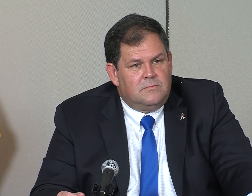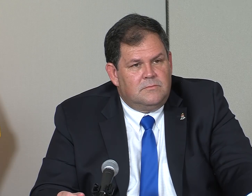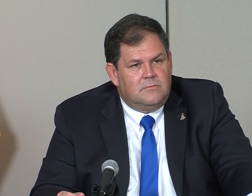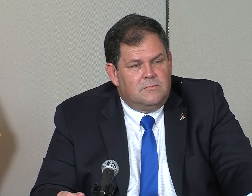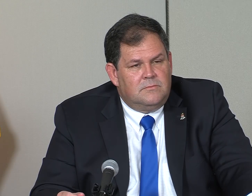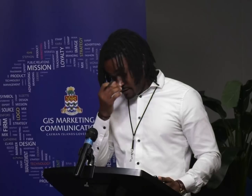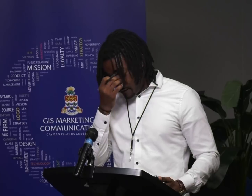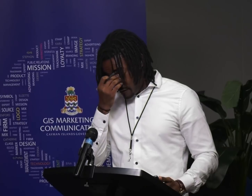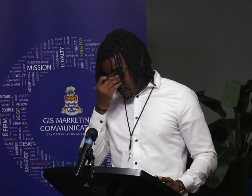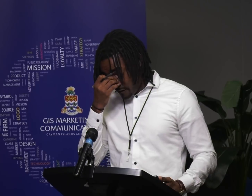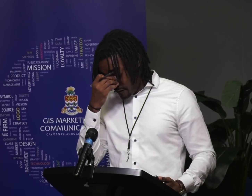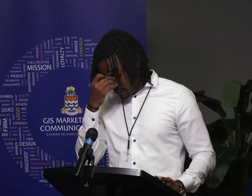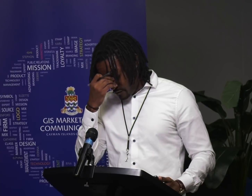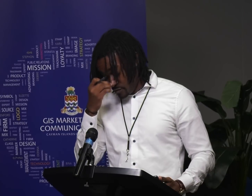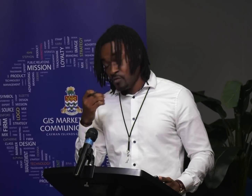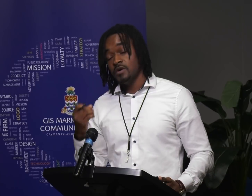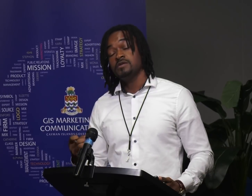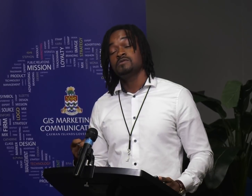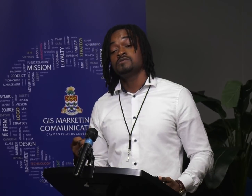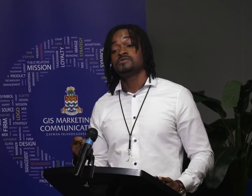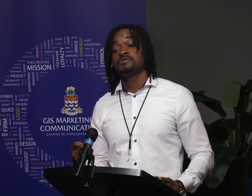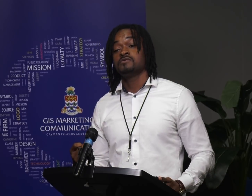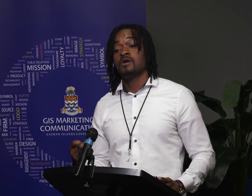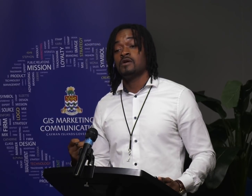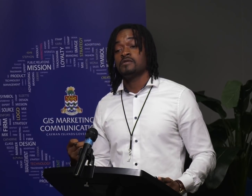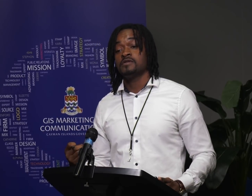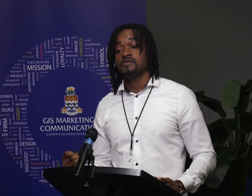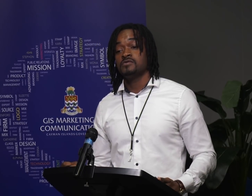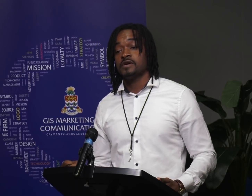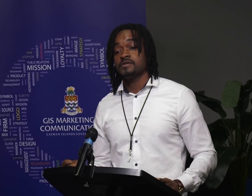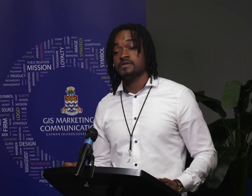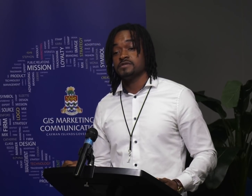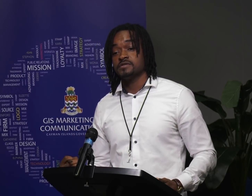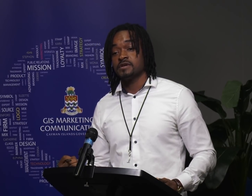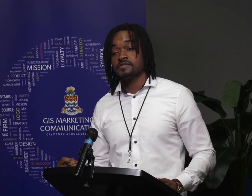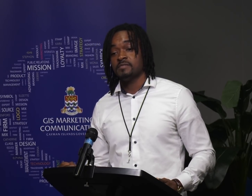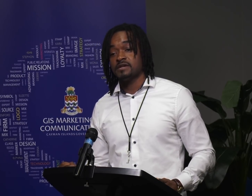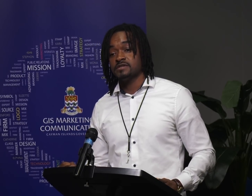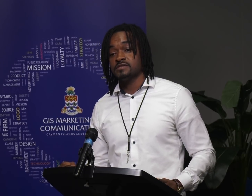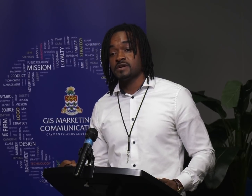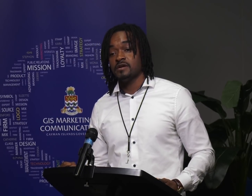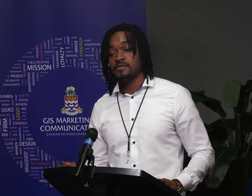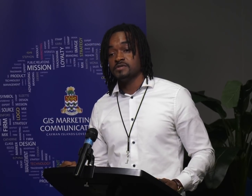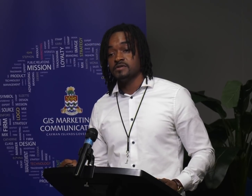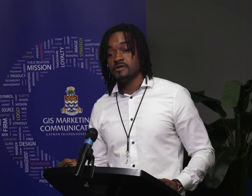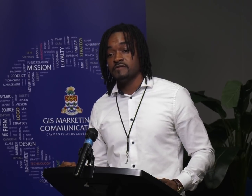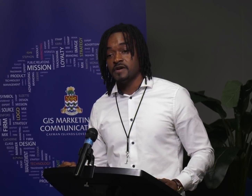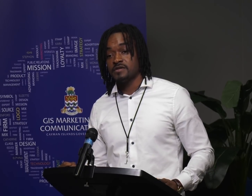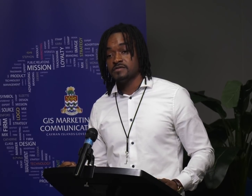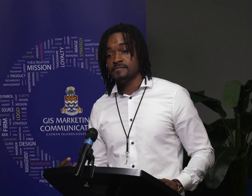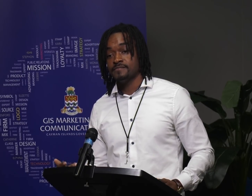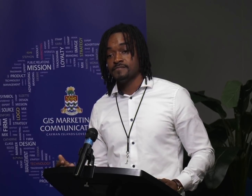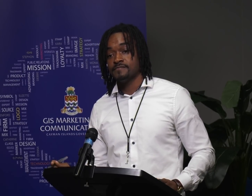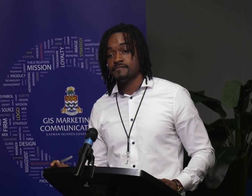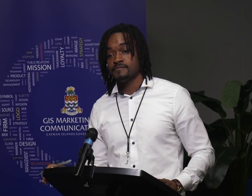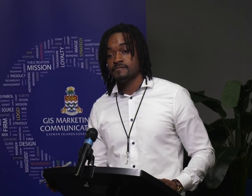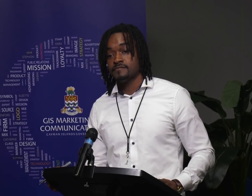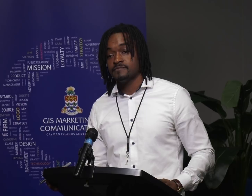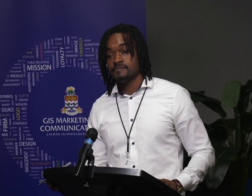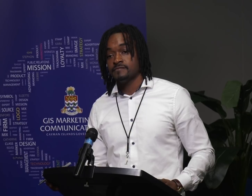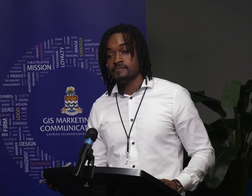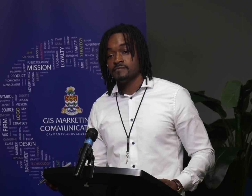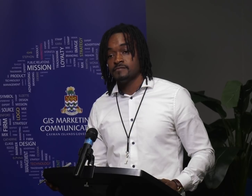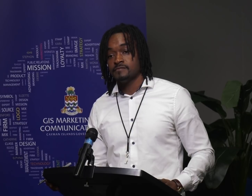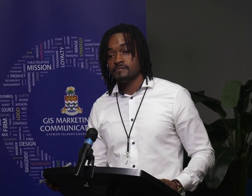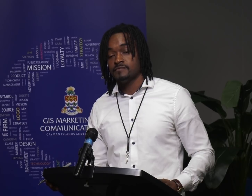light of the announcement, first, when are the new regulations expected to come into effect? In